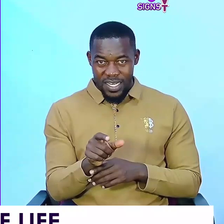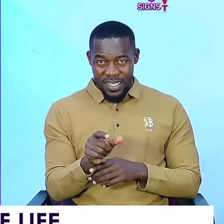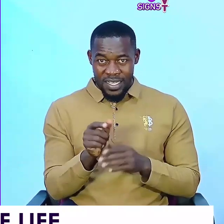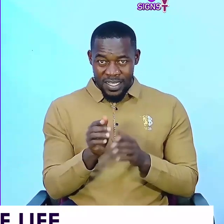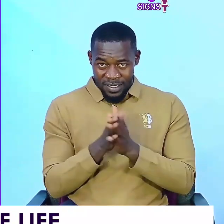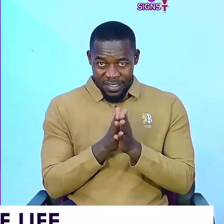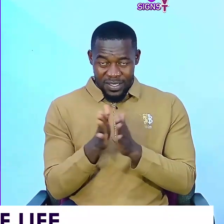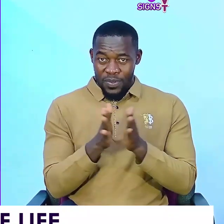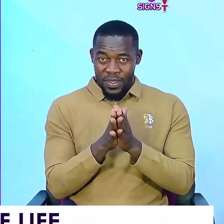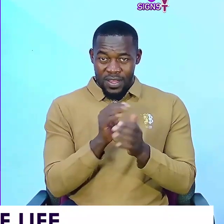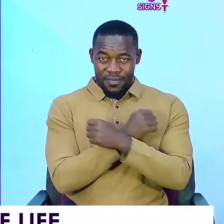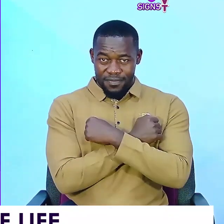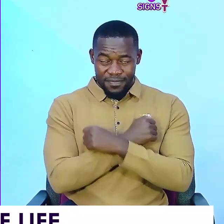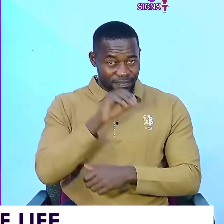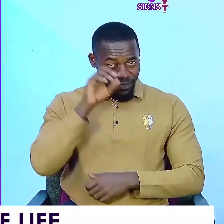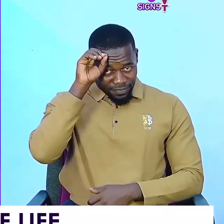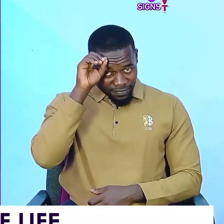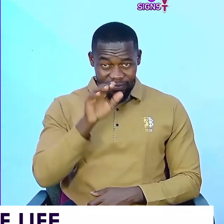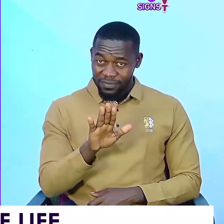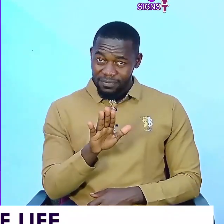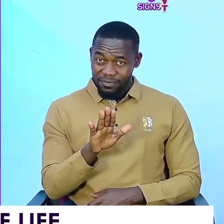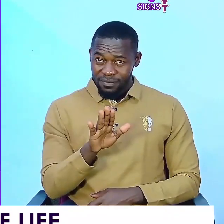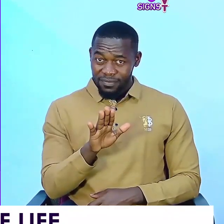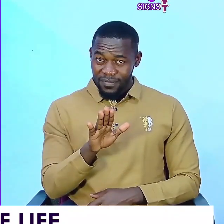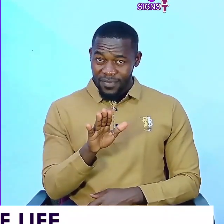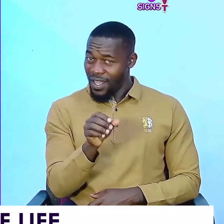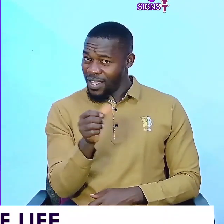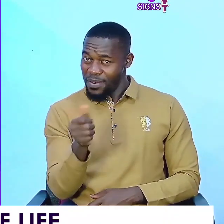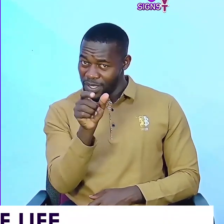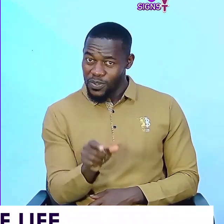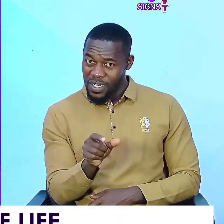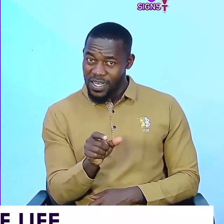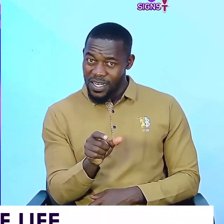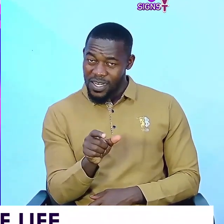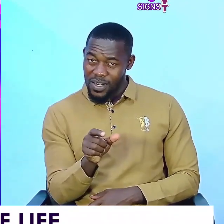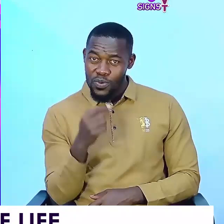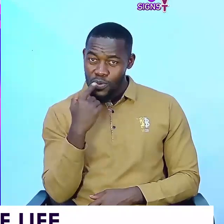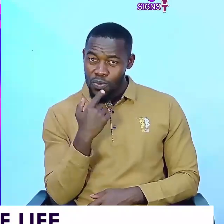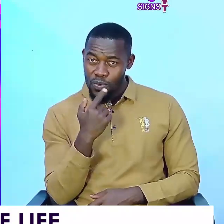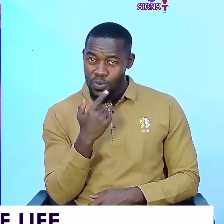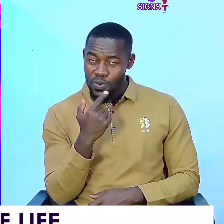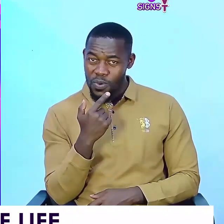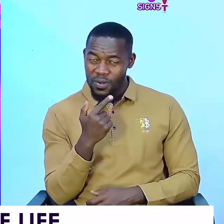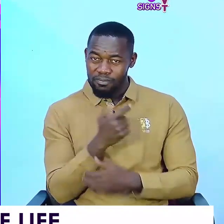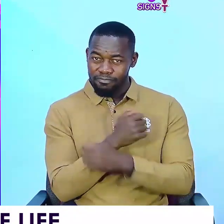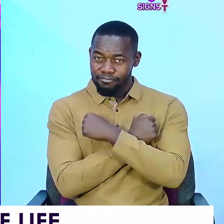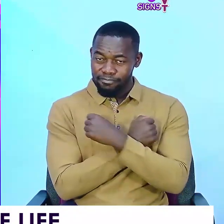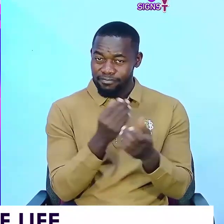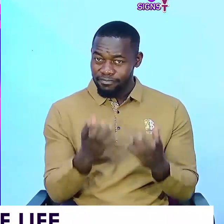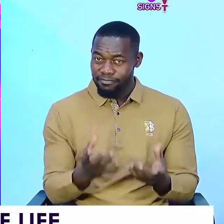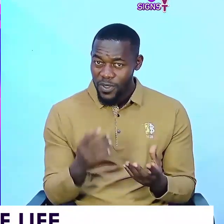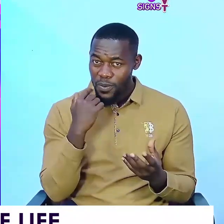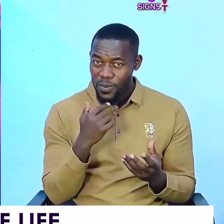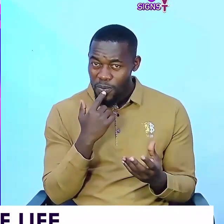be? Is there anyone who is a genius in love? Well, I don't think there is, but that's the person who does